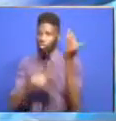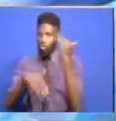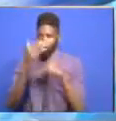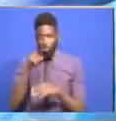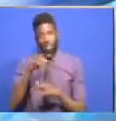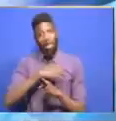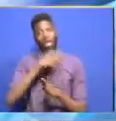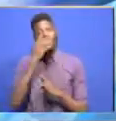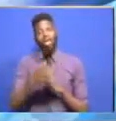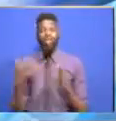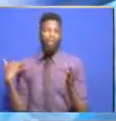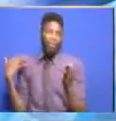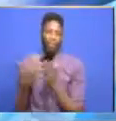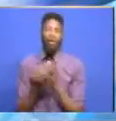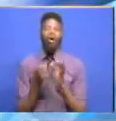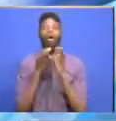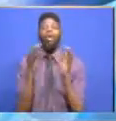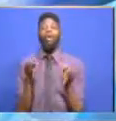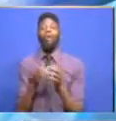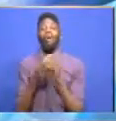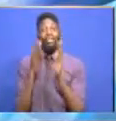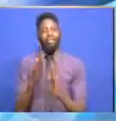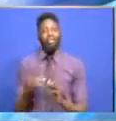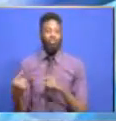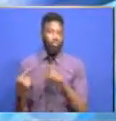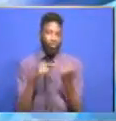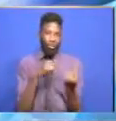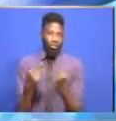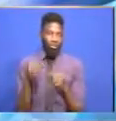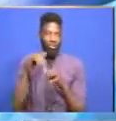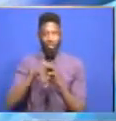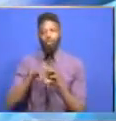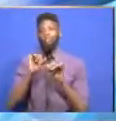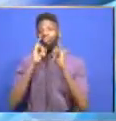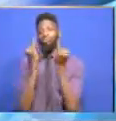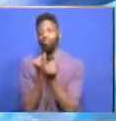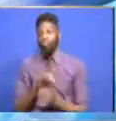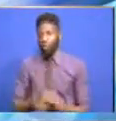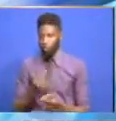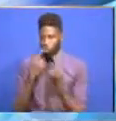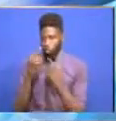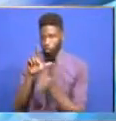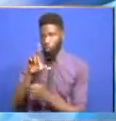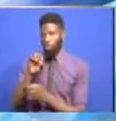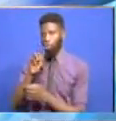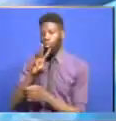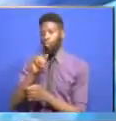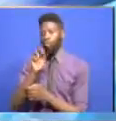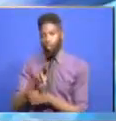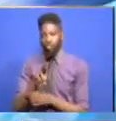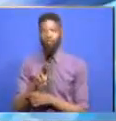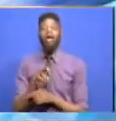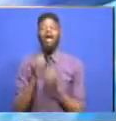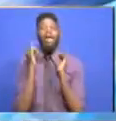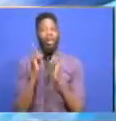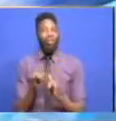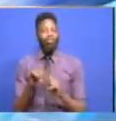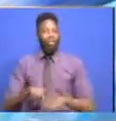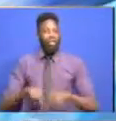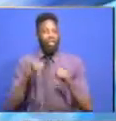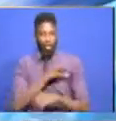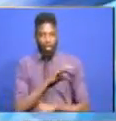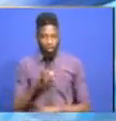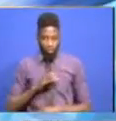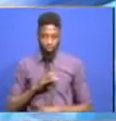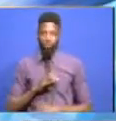leadership wrangles that have rocked the institution. Speaking in Lodwar, the new council chairman Solomon Mushina noted the need